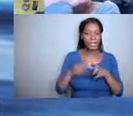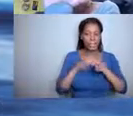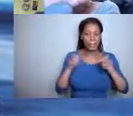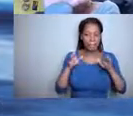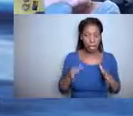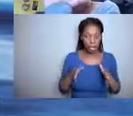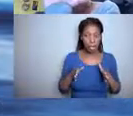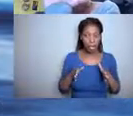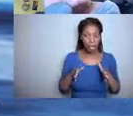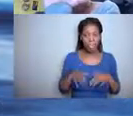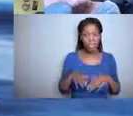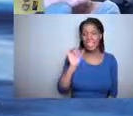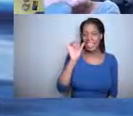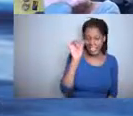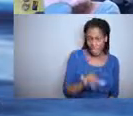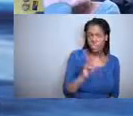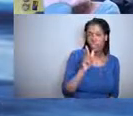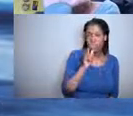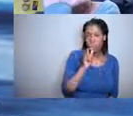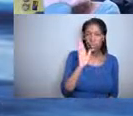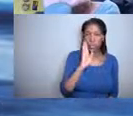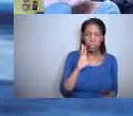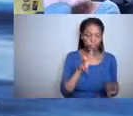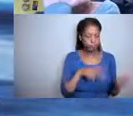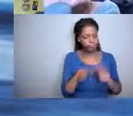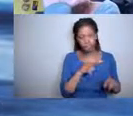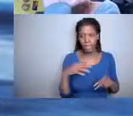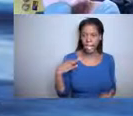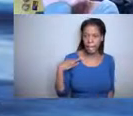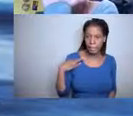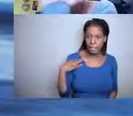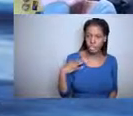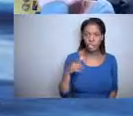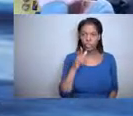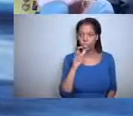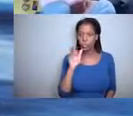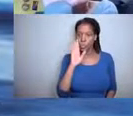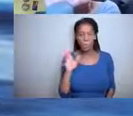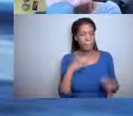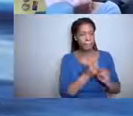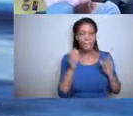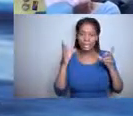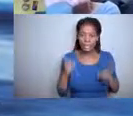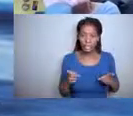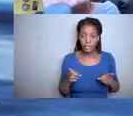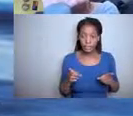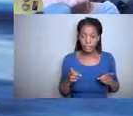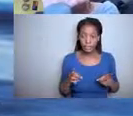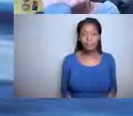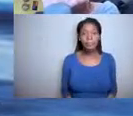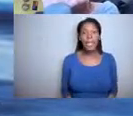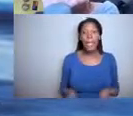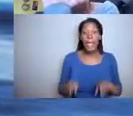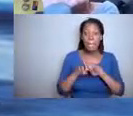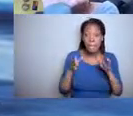uh that will be reviewing the applications and making the decision um that does include county representatives